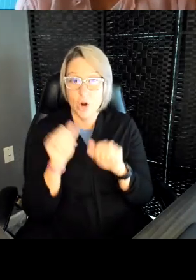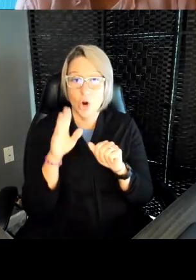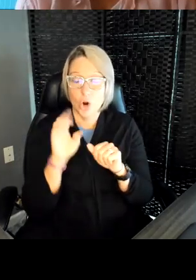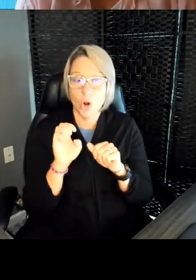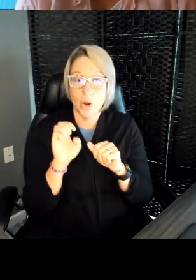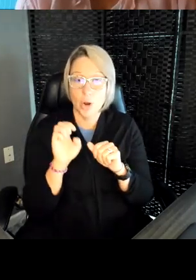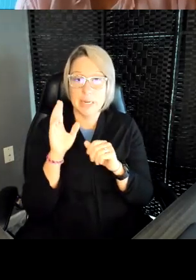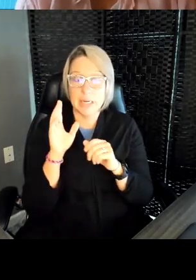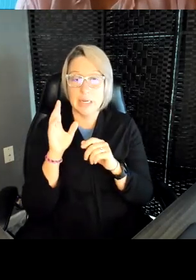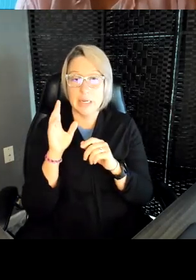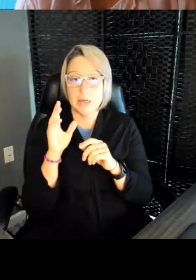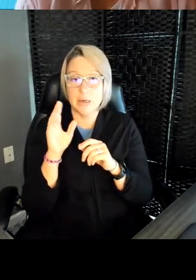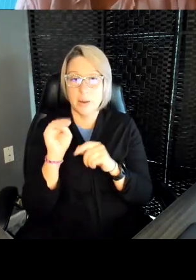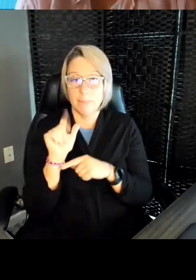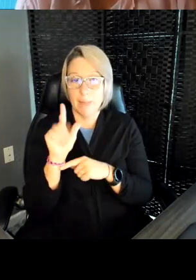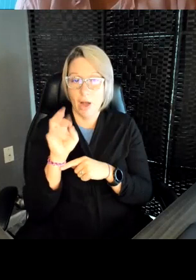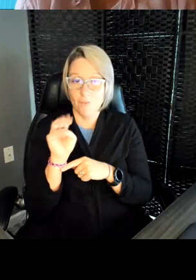be present.